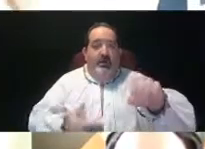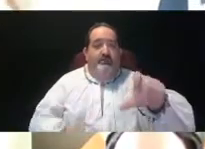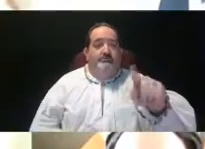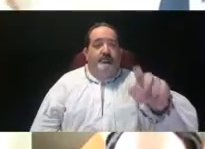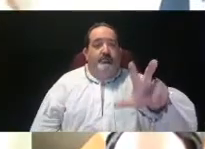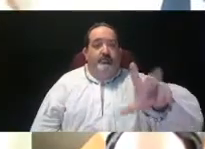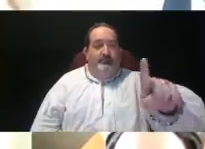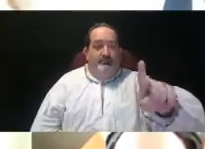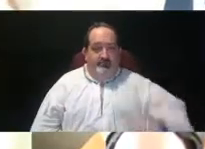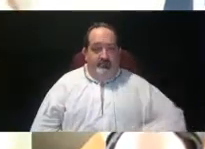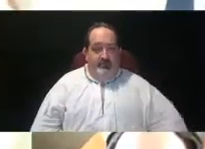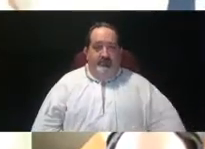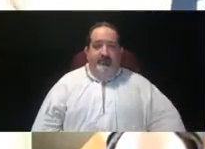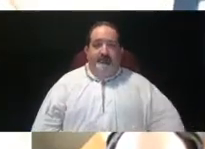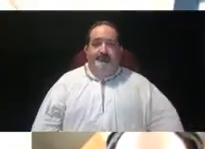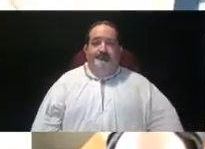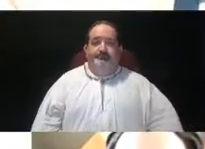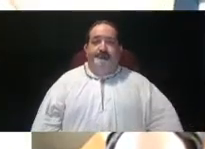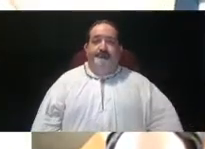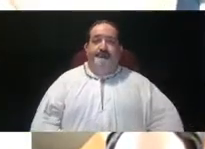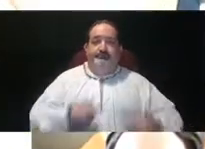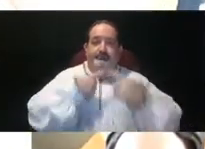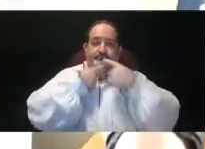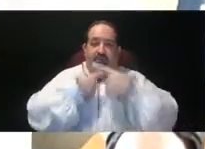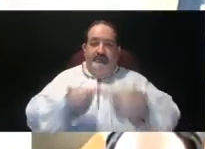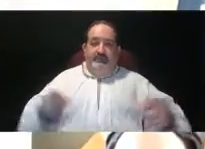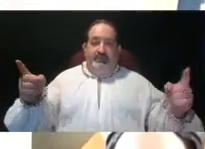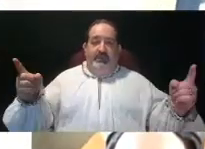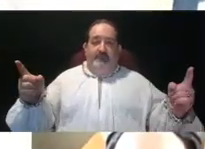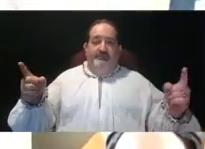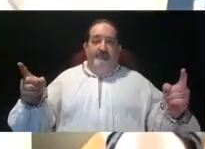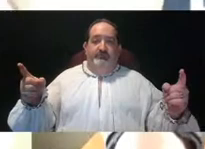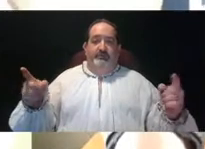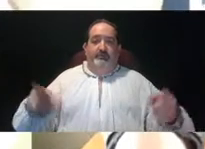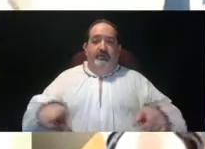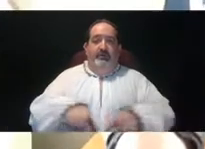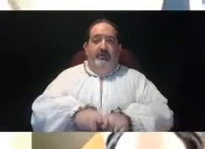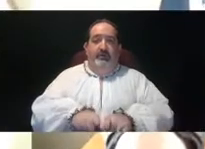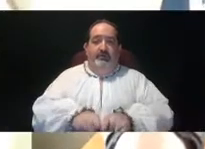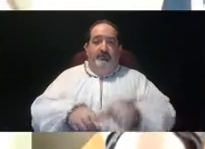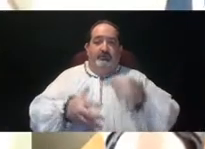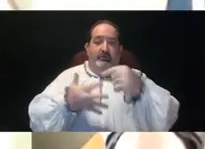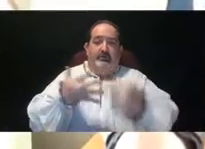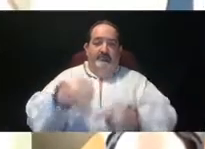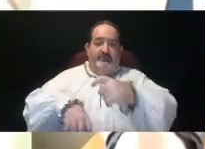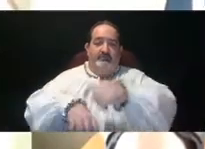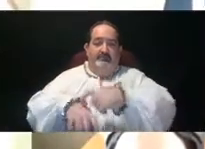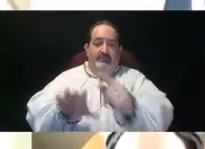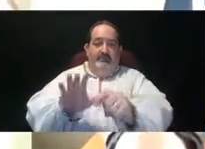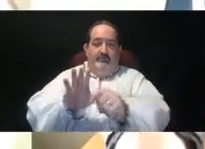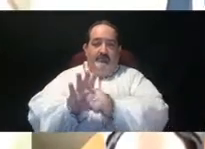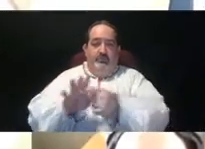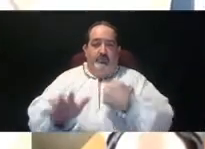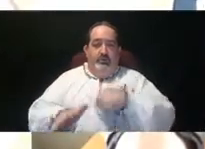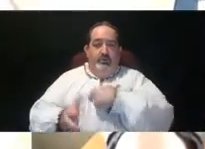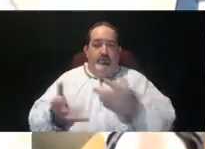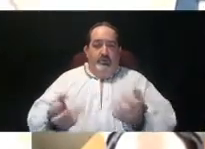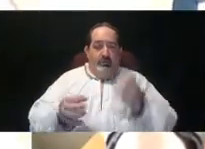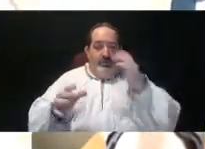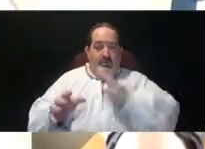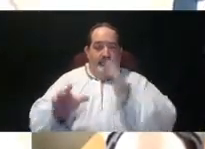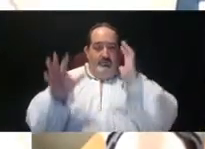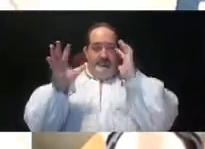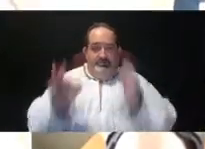31st. In the announcement that goes out, we will also list the timeline of when we would like to have our